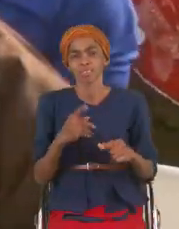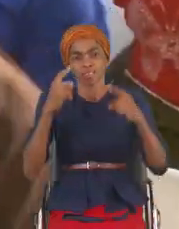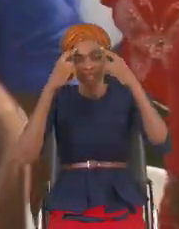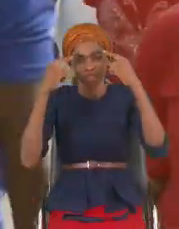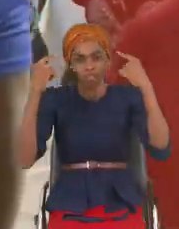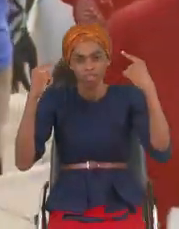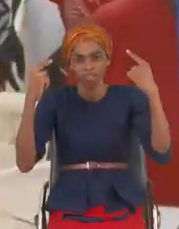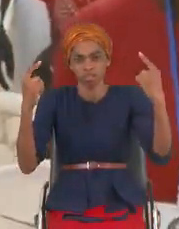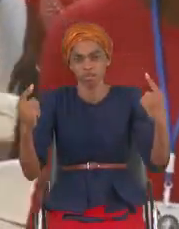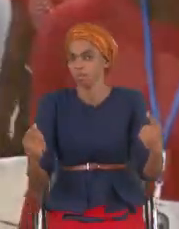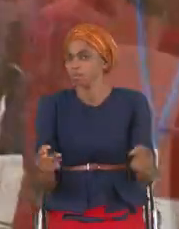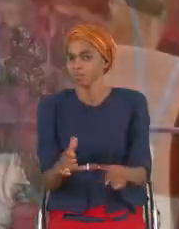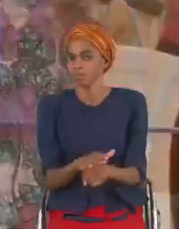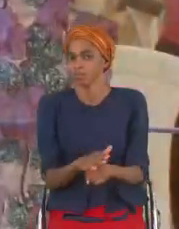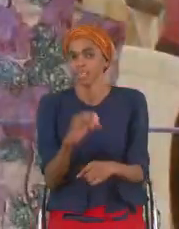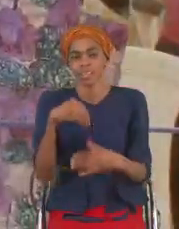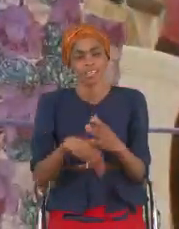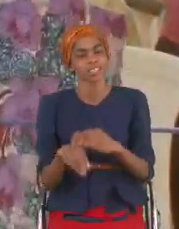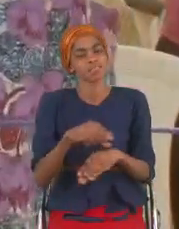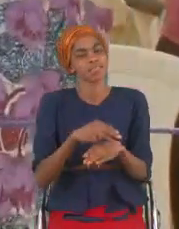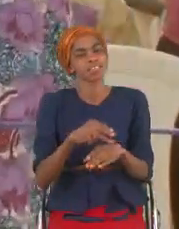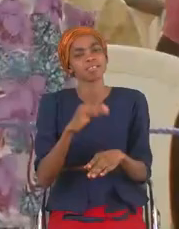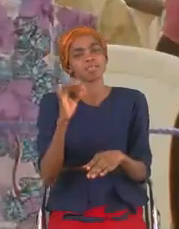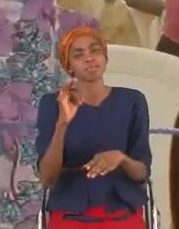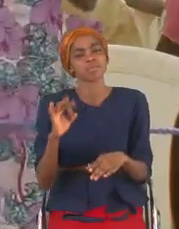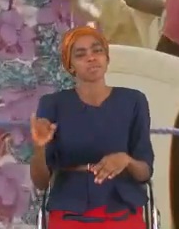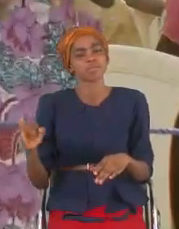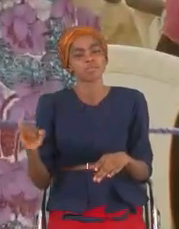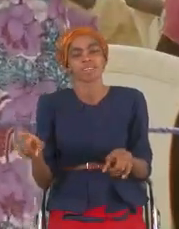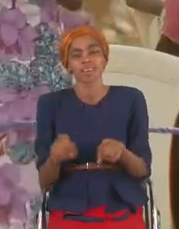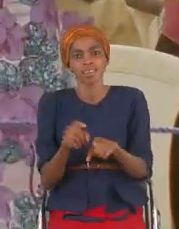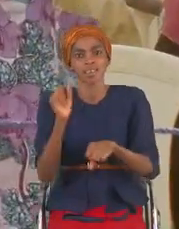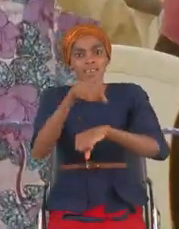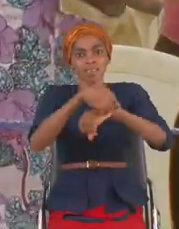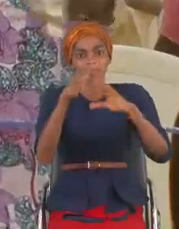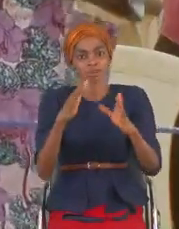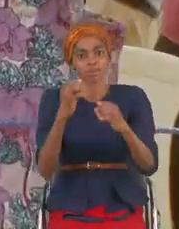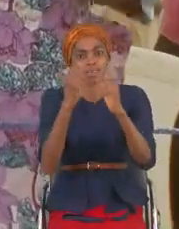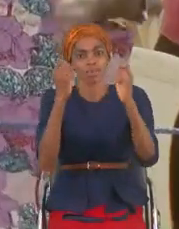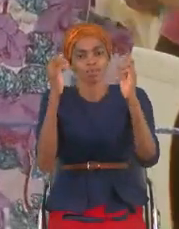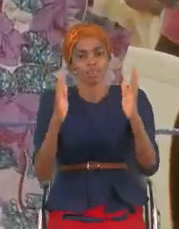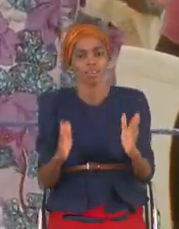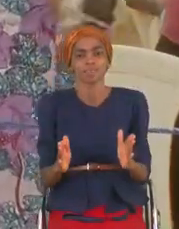successful in the ministry as a conqueror.